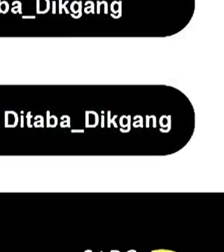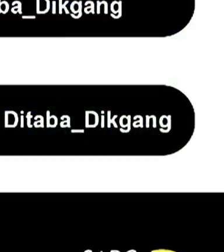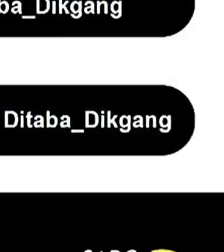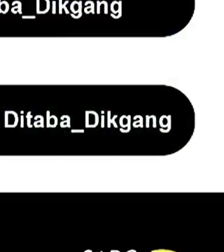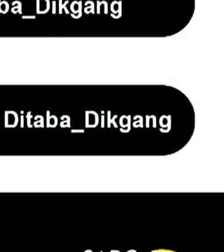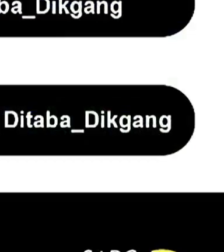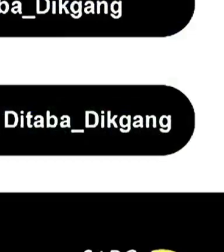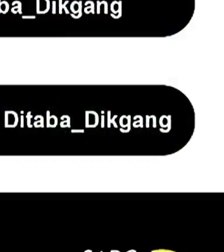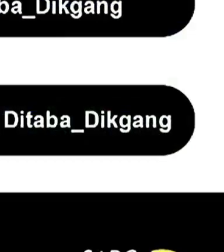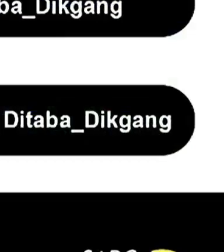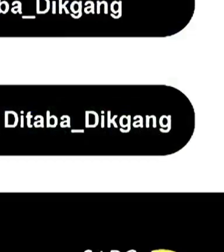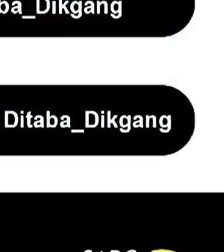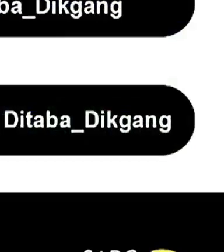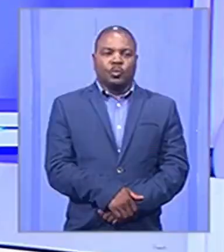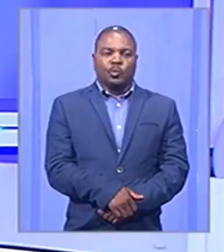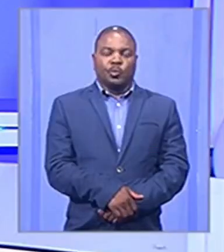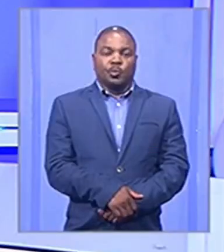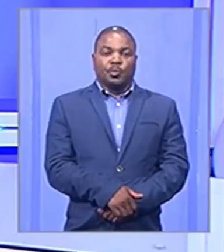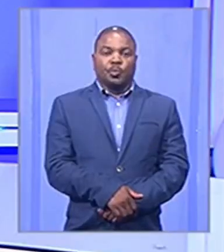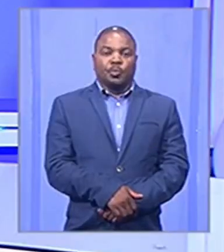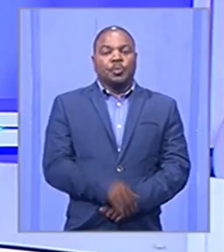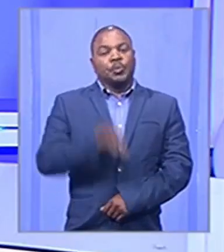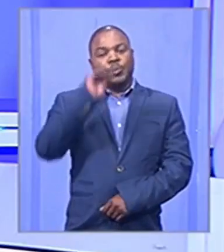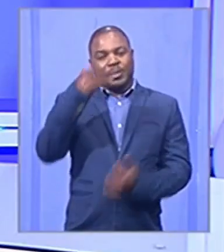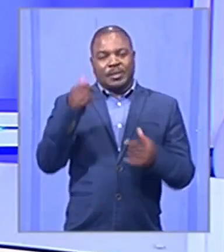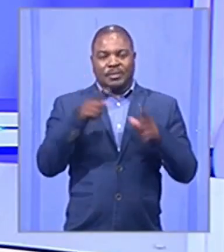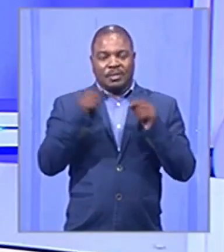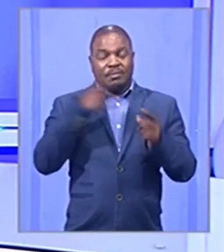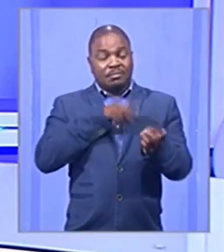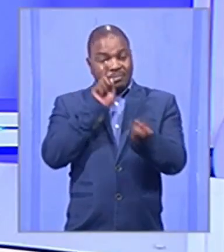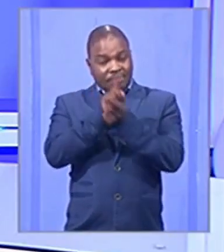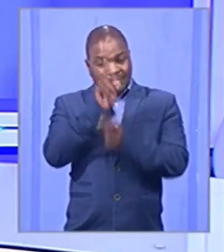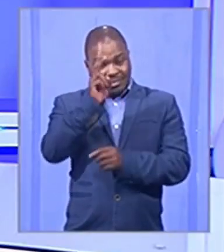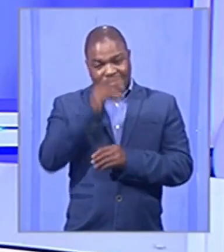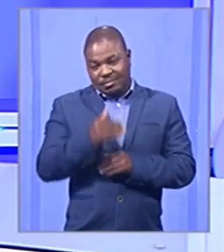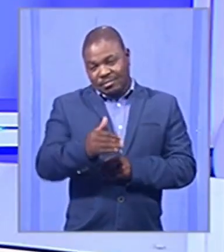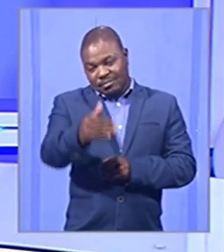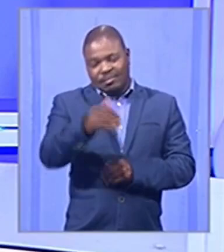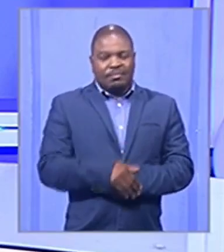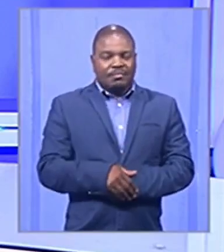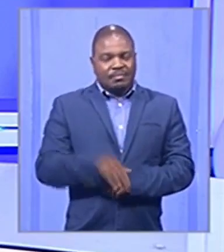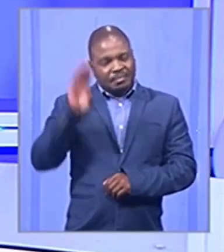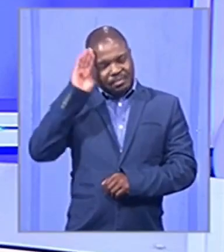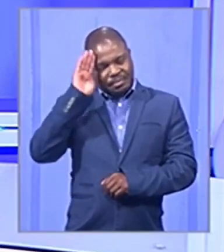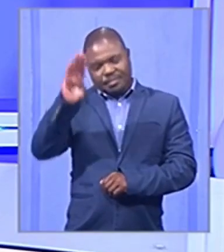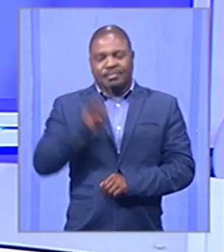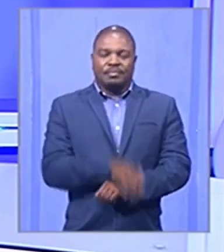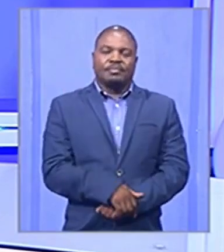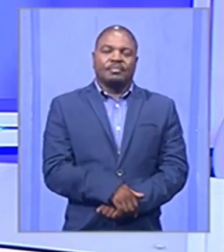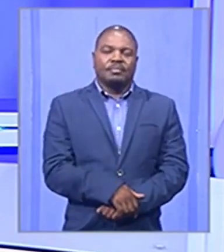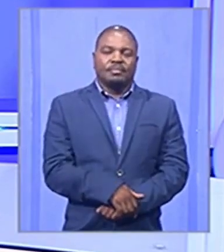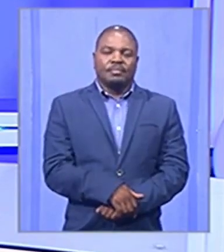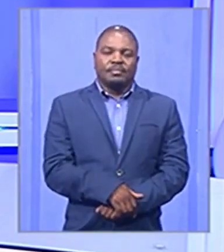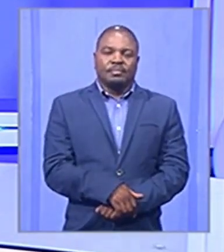le WhatsApp. Di ne di le kalo tsa maitseboa ano go fitla re kopana gape mo nakong e tlang. Sala sentle.